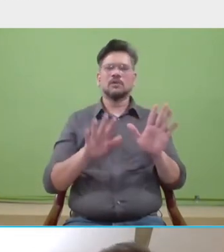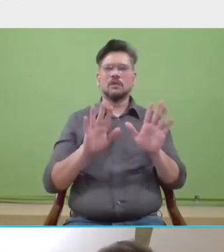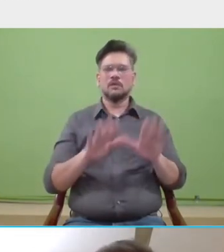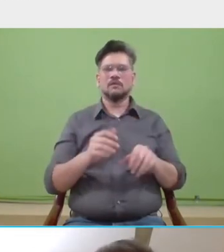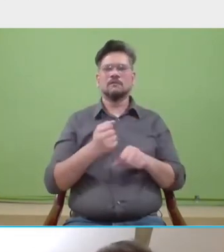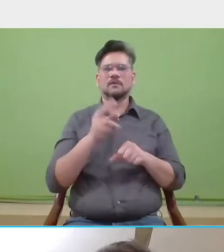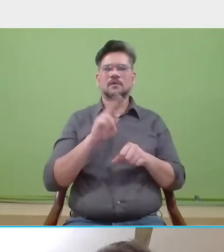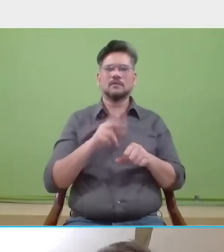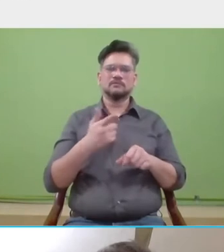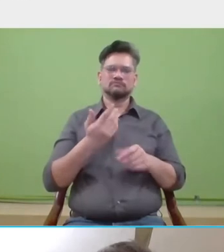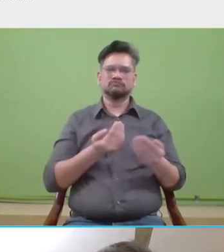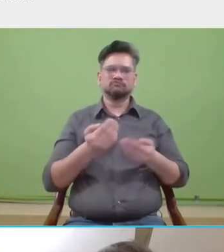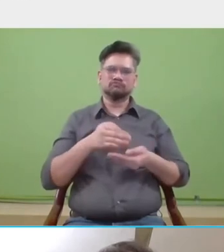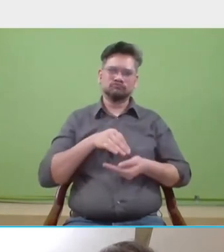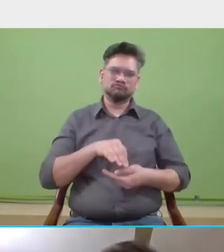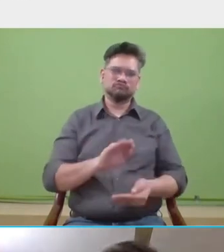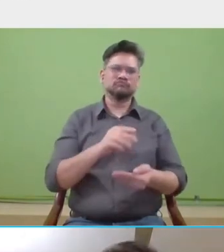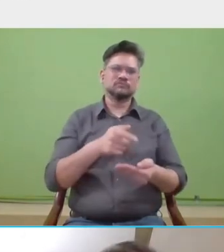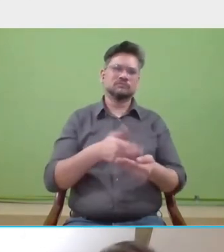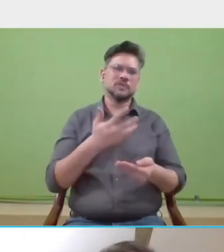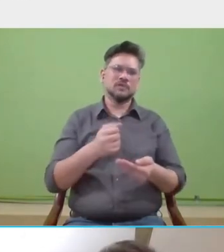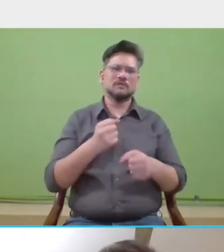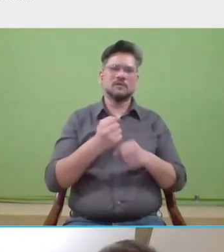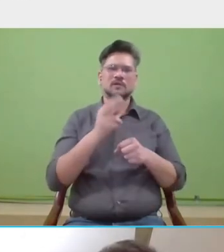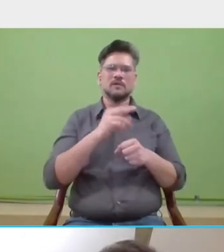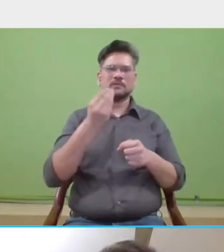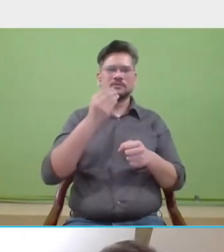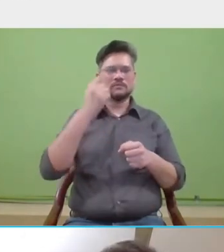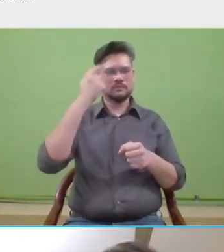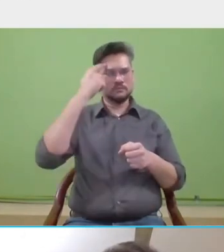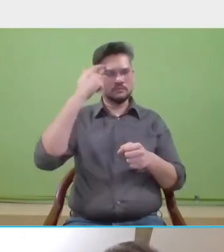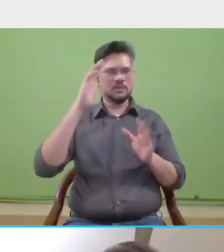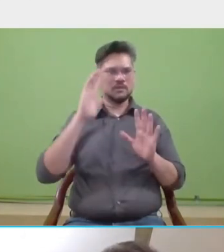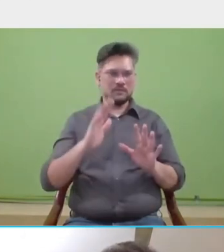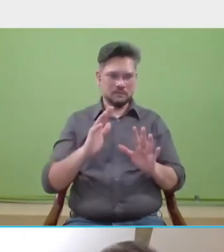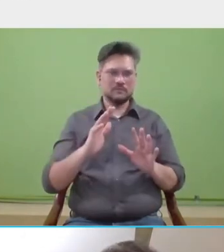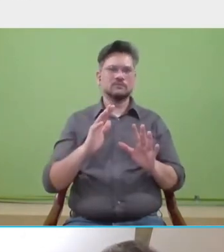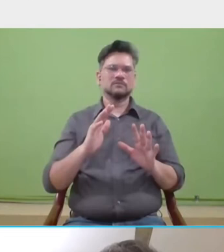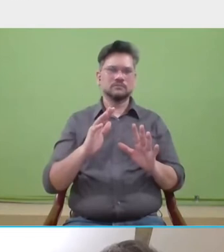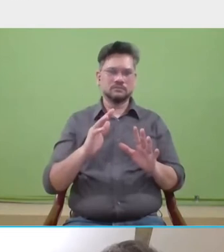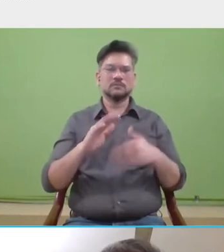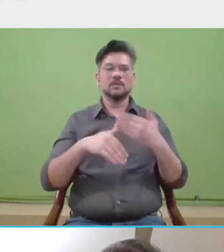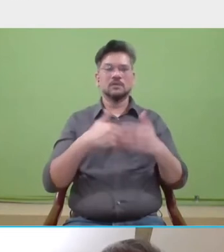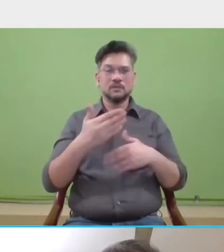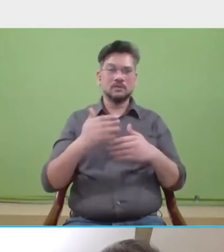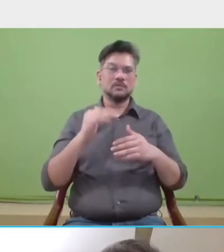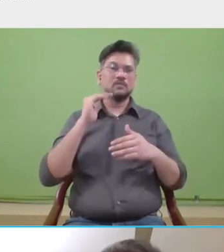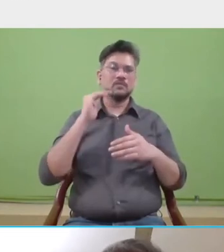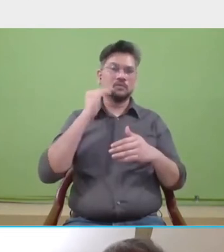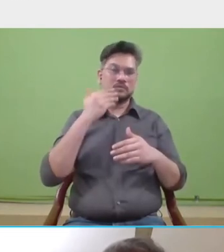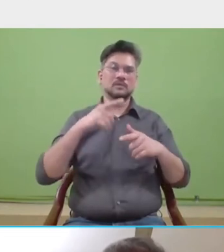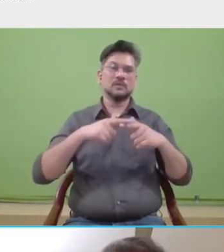and the moment that apparatus interacts with actual language experience